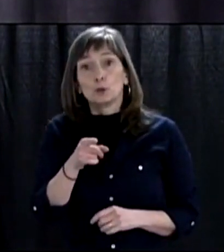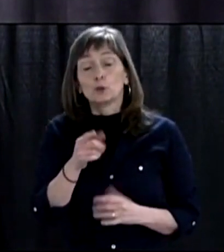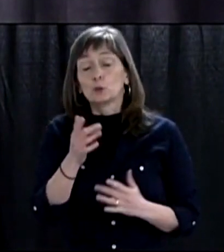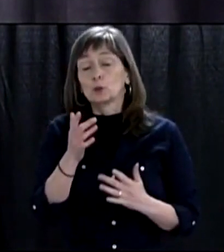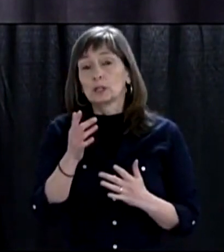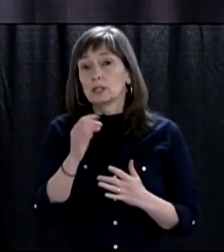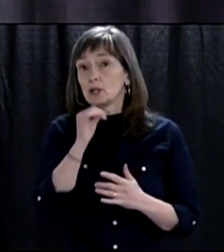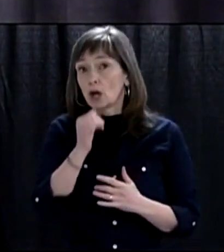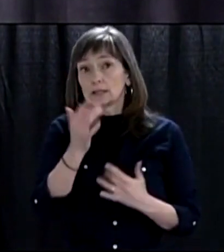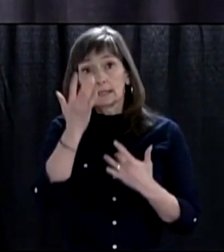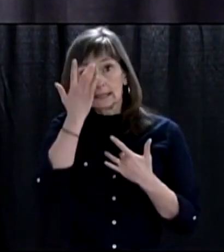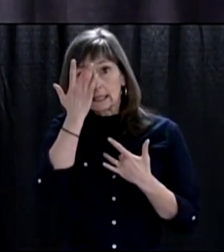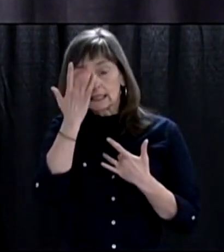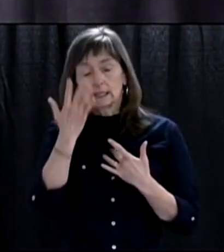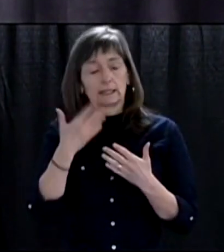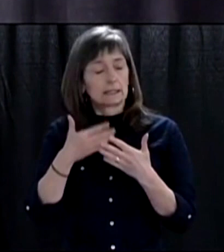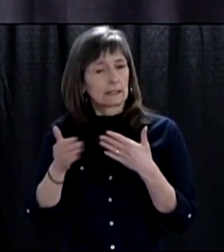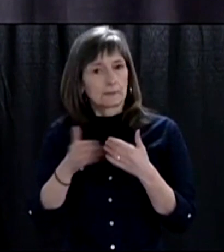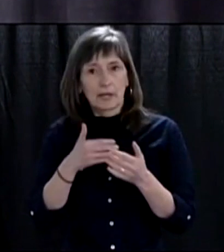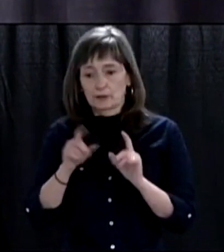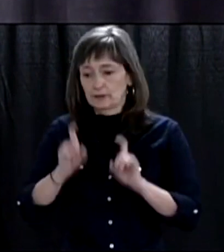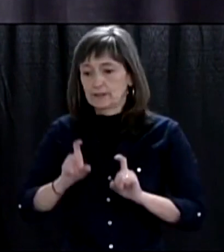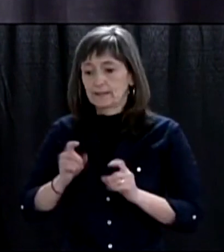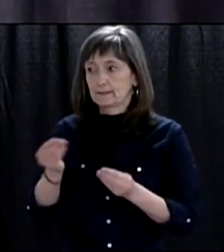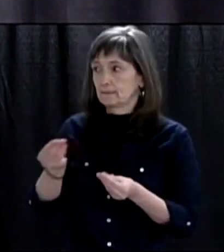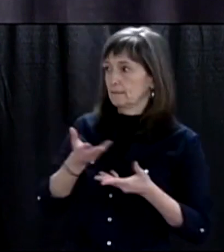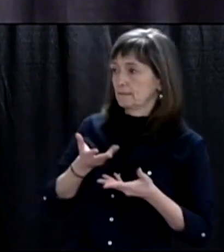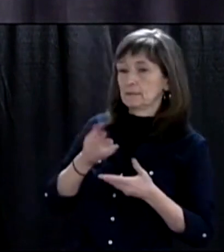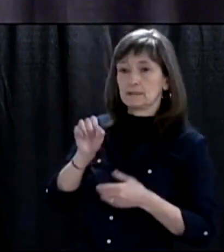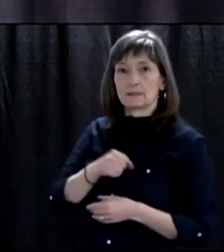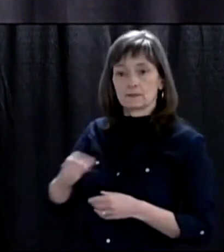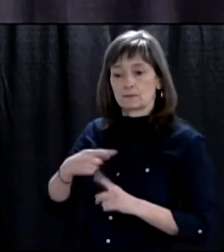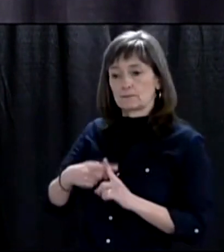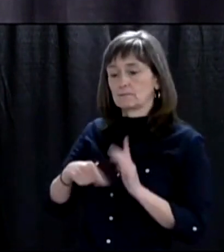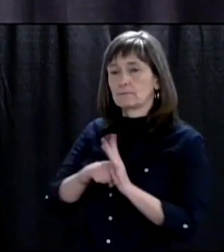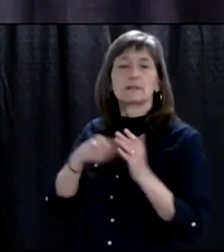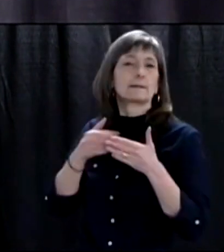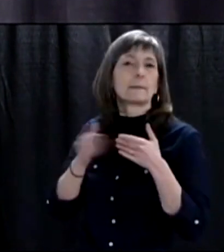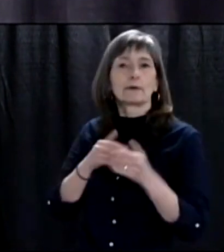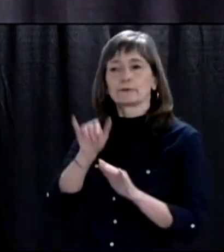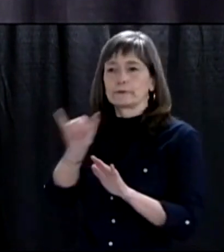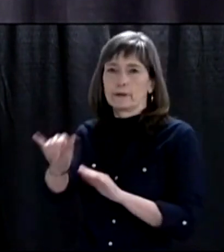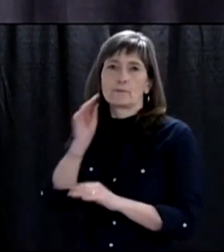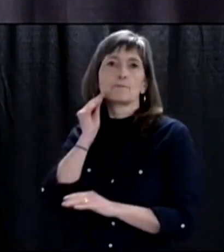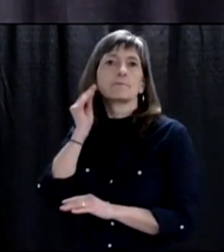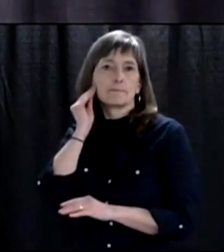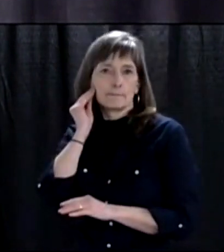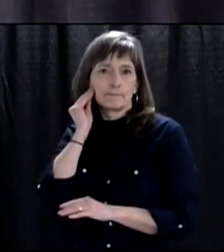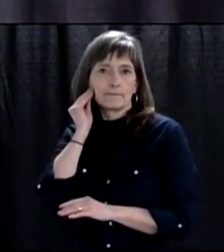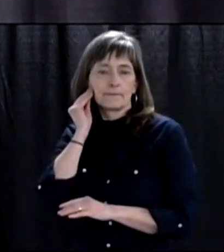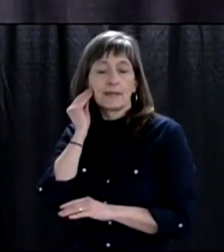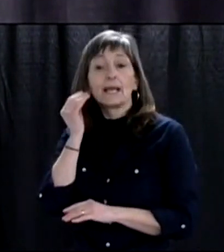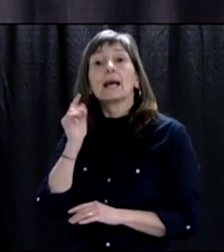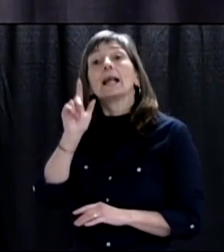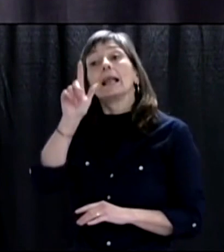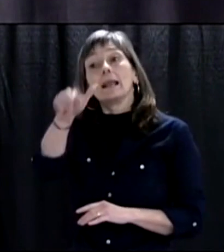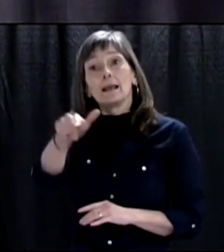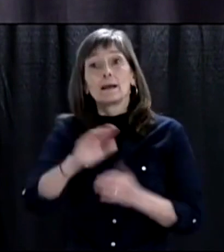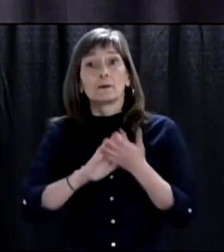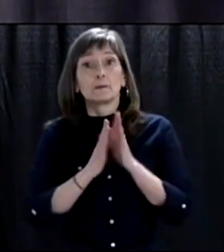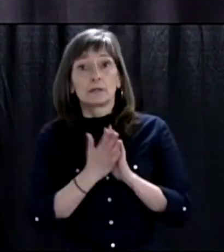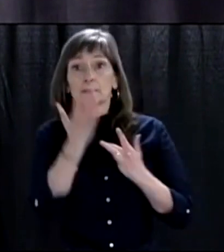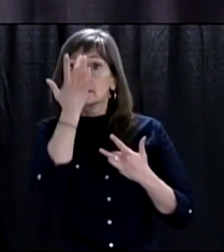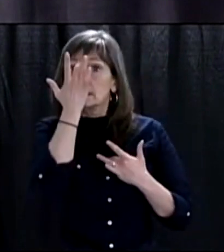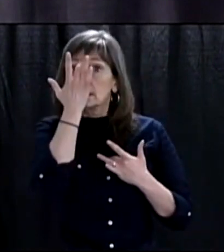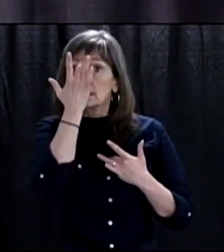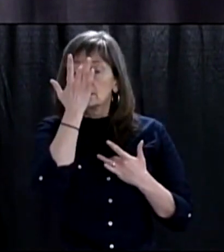should be staying at home and acting as though you would be positive. If you become sick, you should call 811